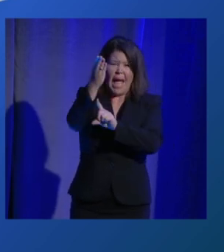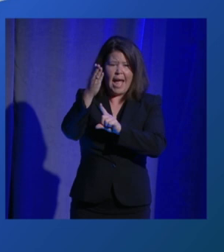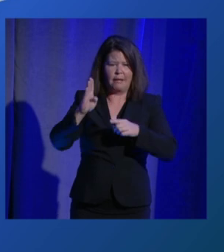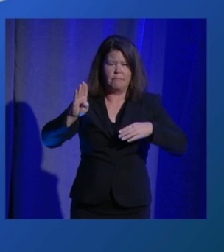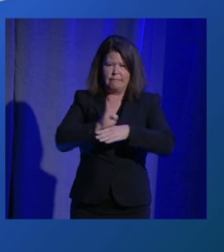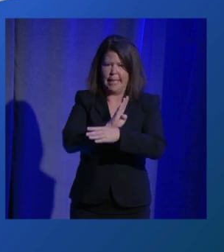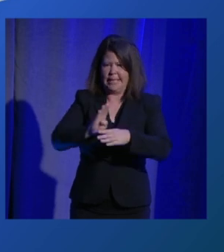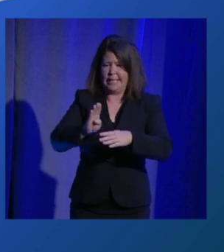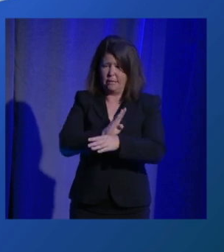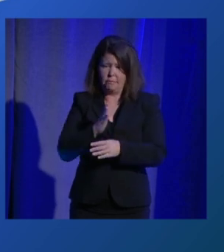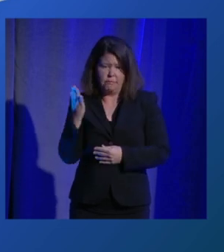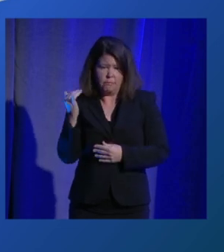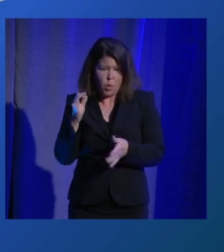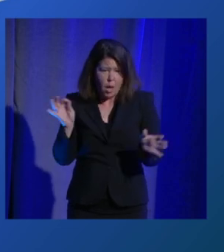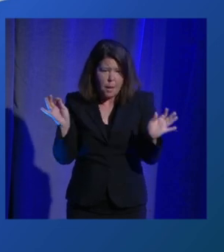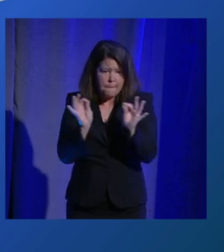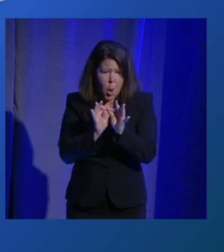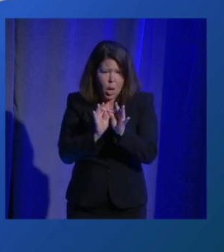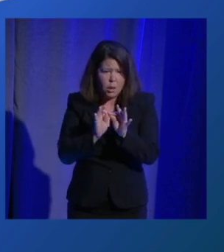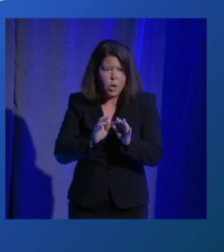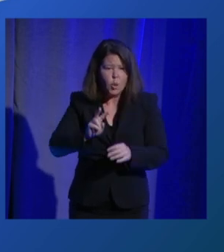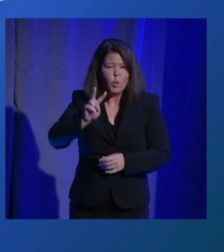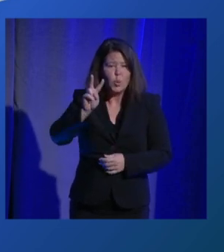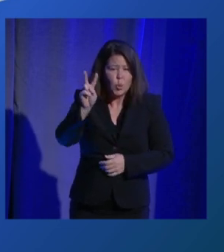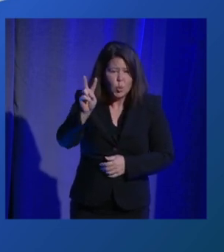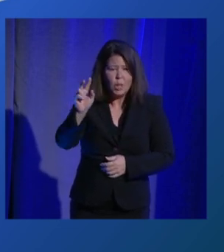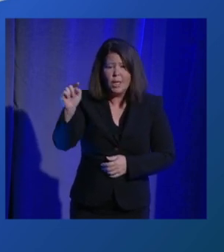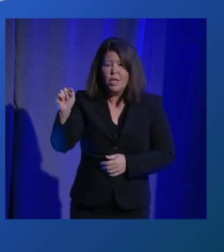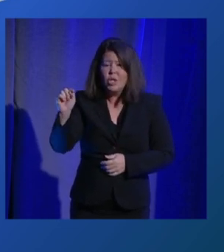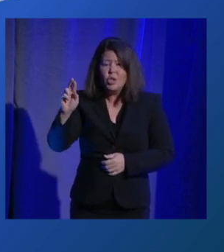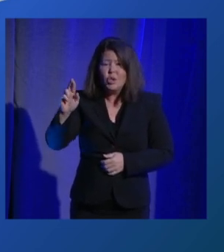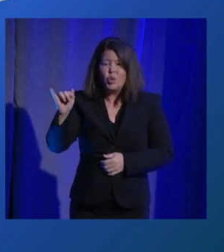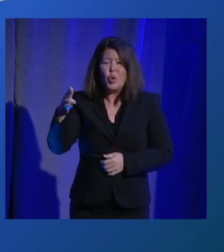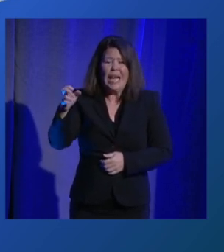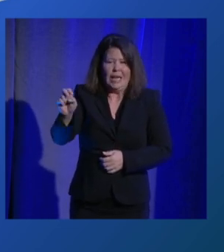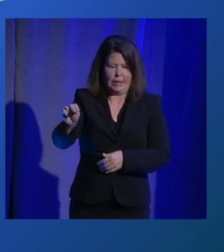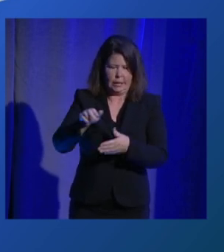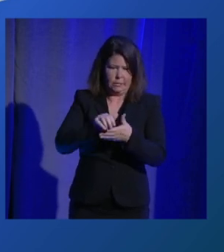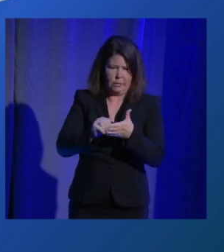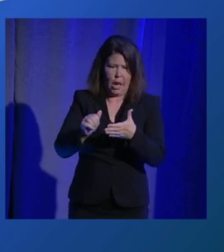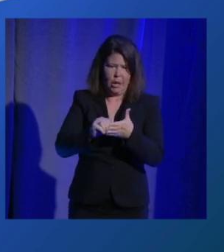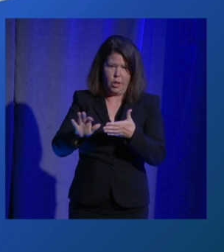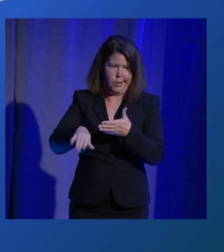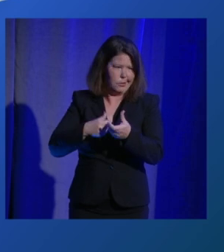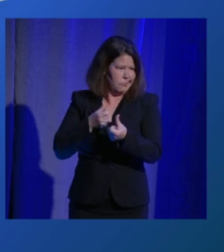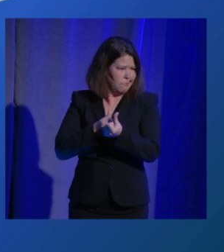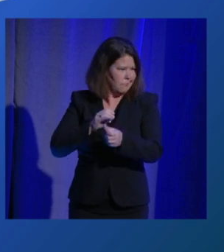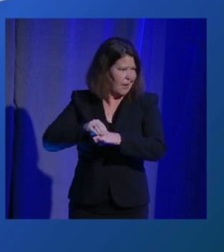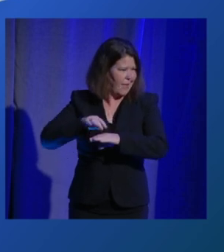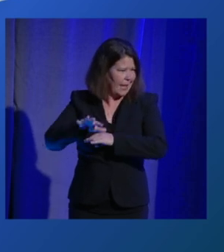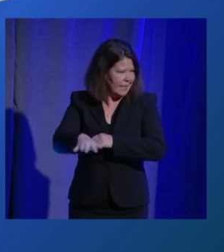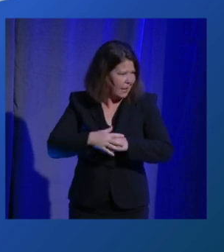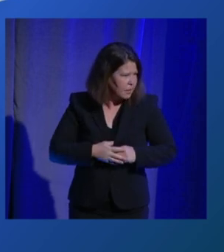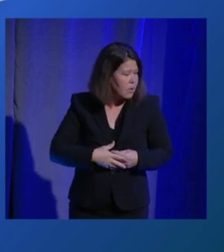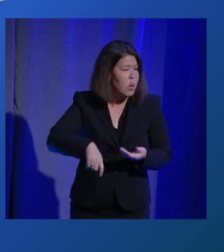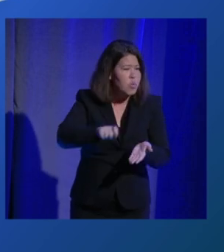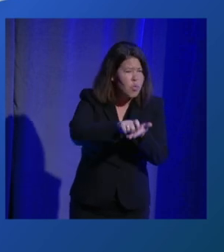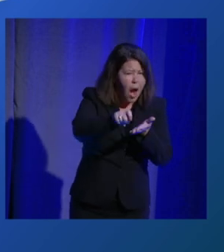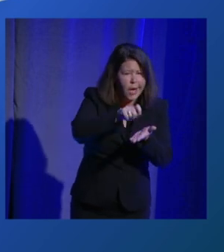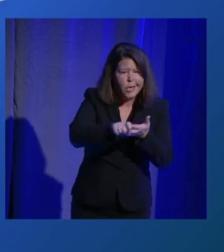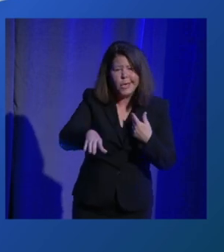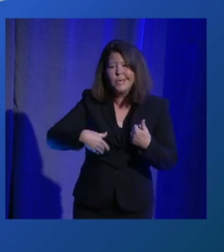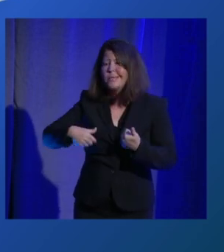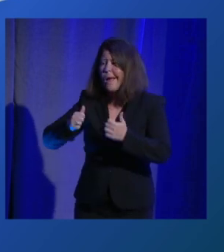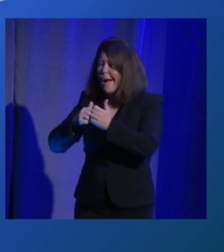$2 trillion dollar writing on it investors entrepreneurs talent and Industry